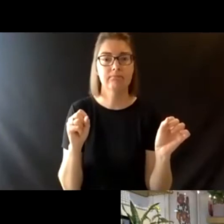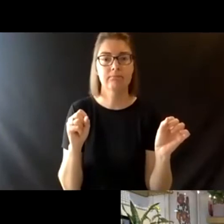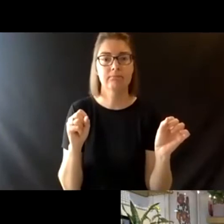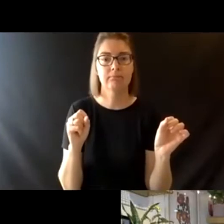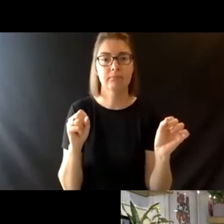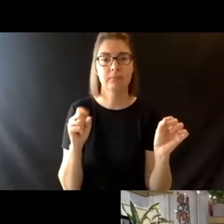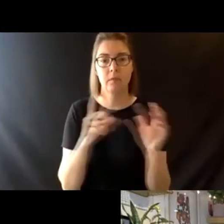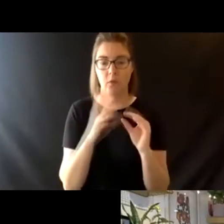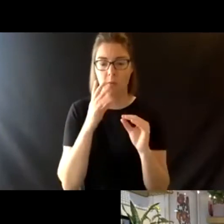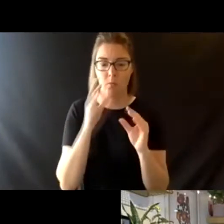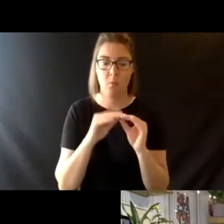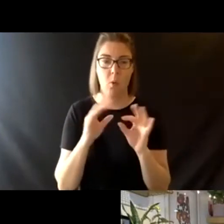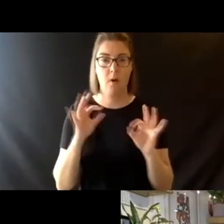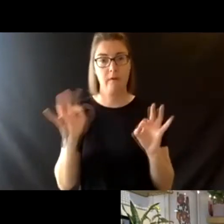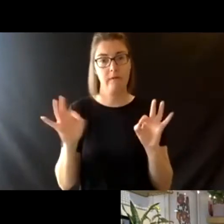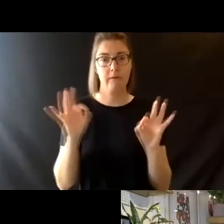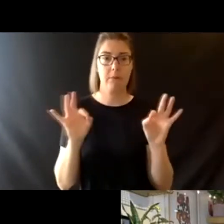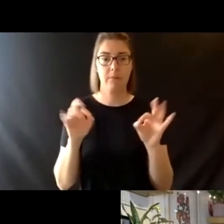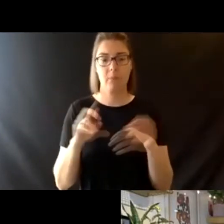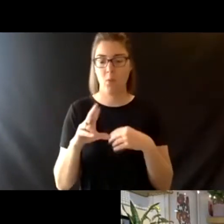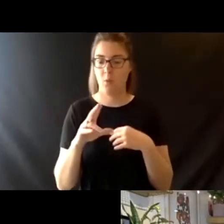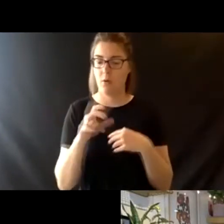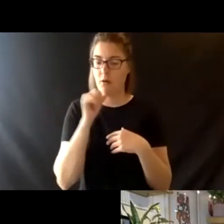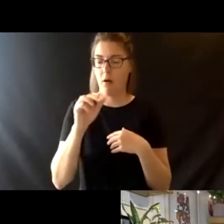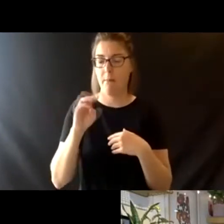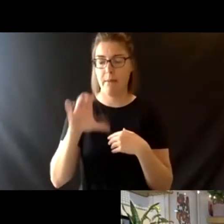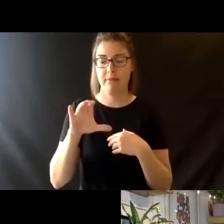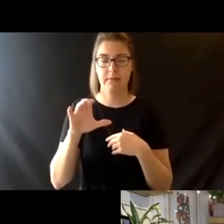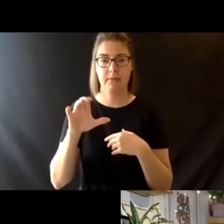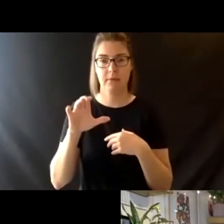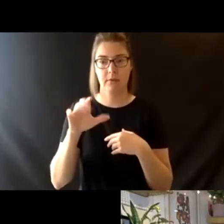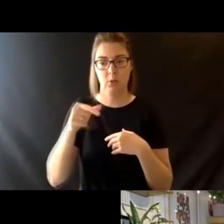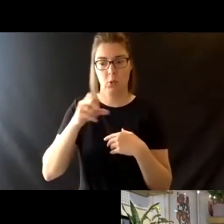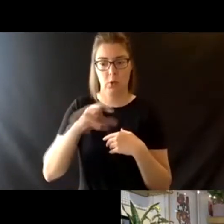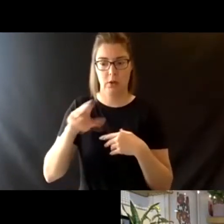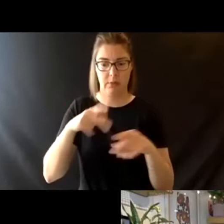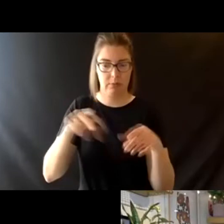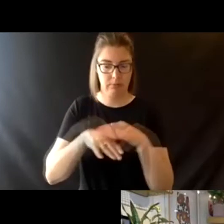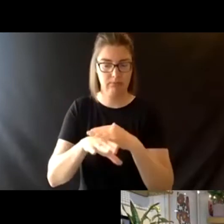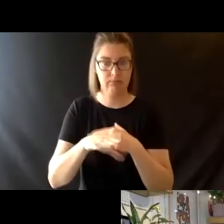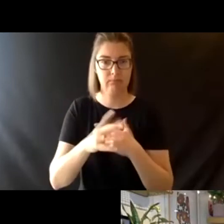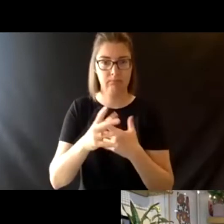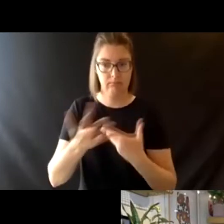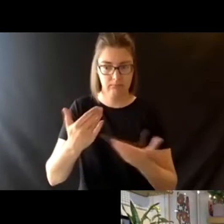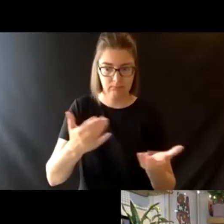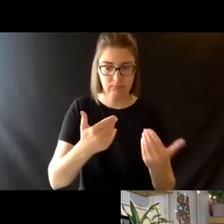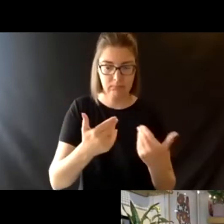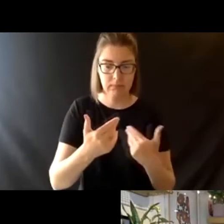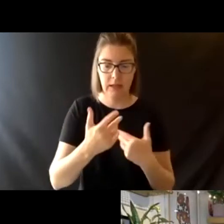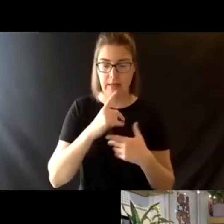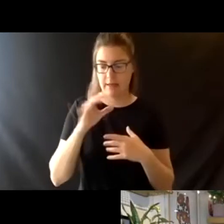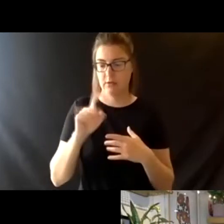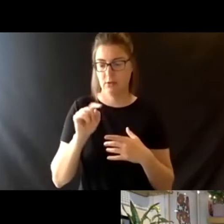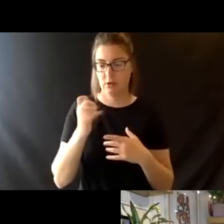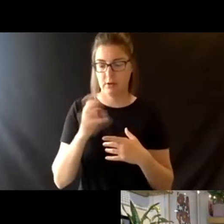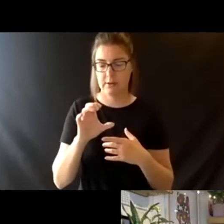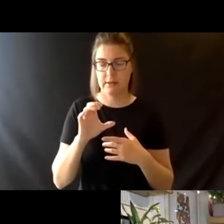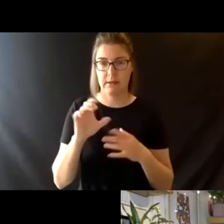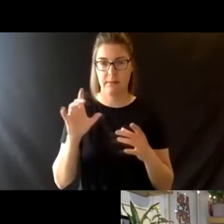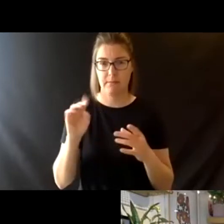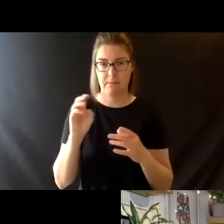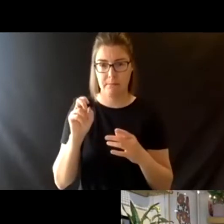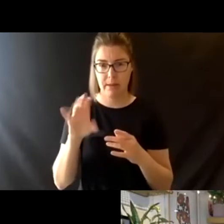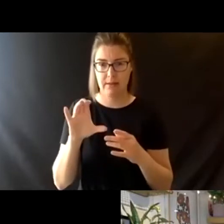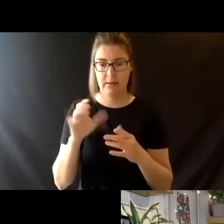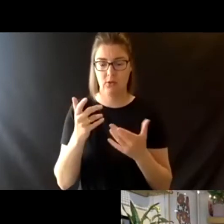more feminine or non-masculine queer folks, and sort of unlearn toxic masculinity both